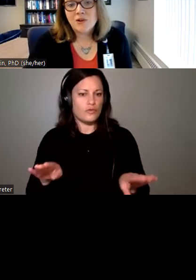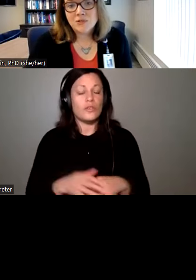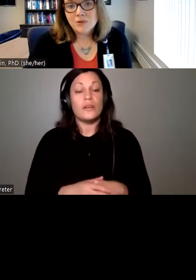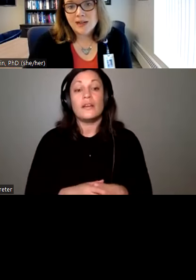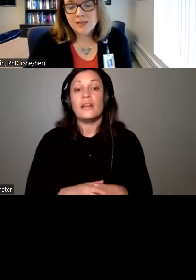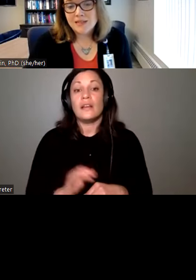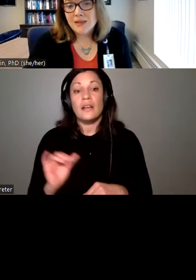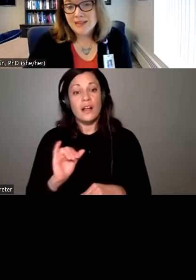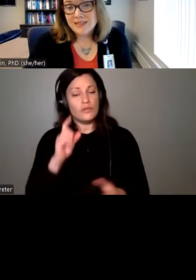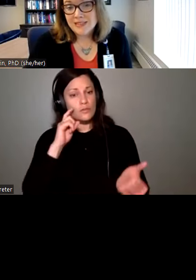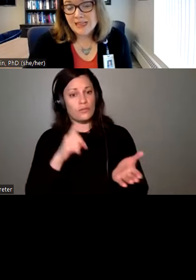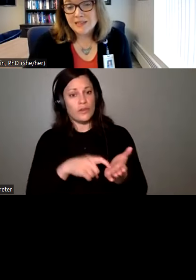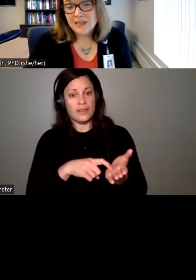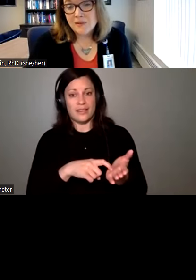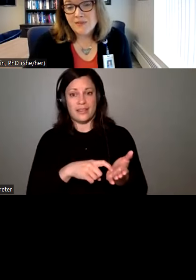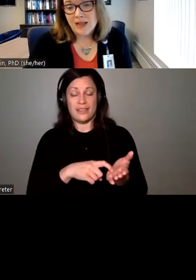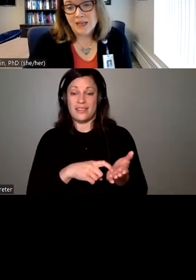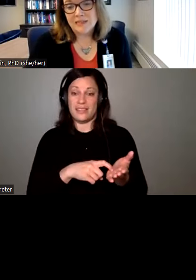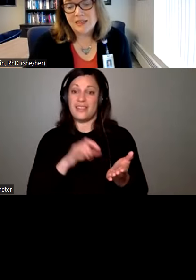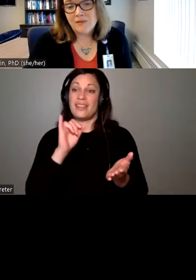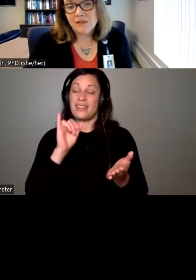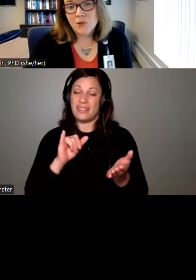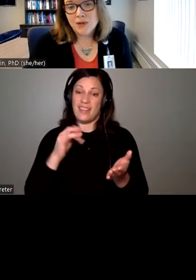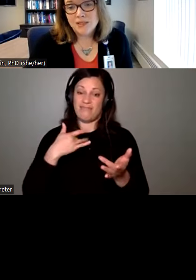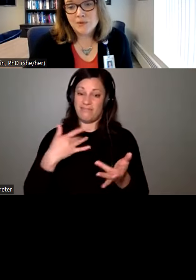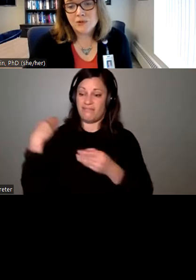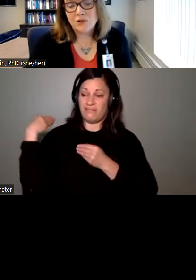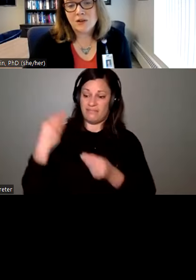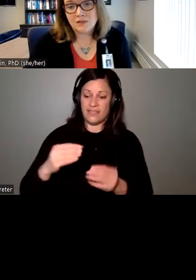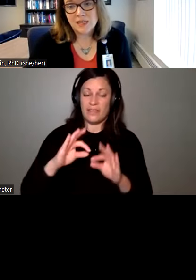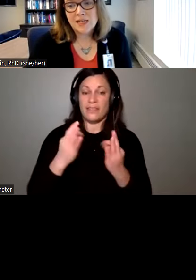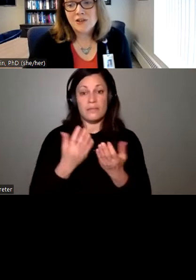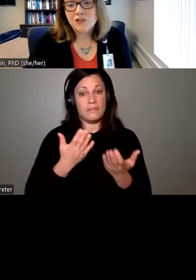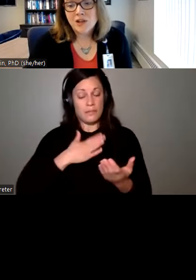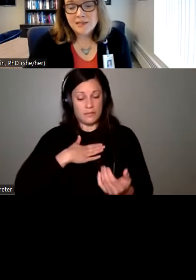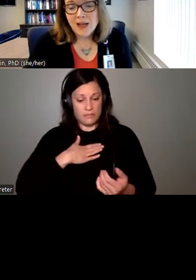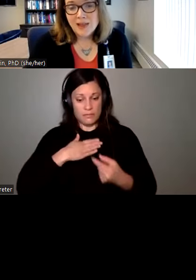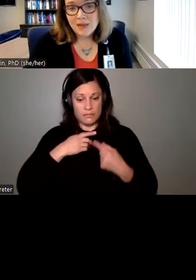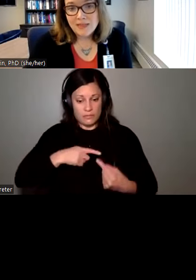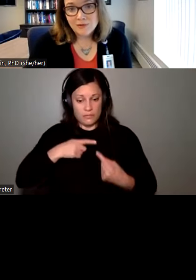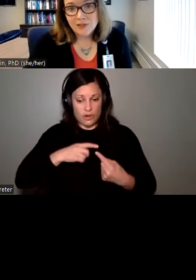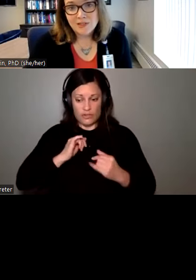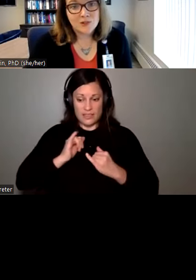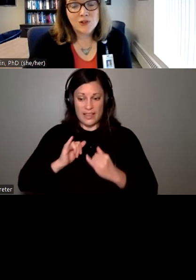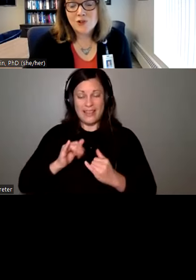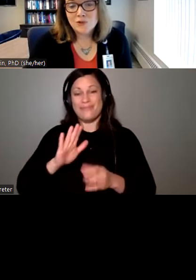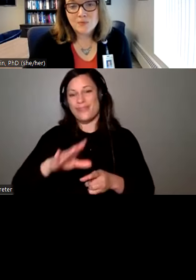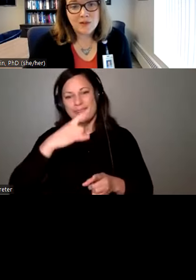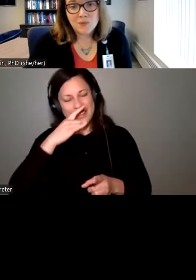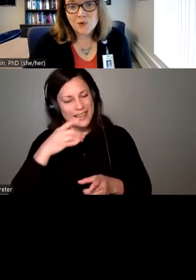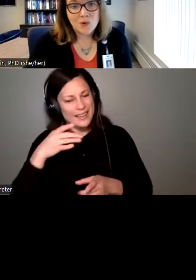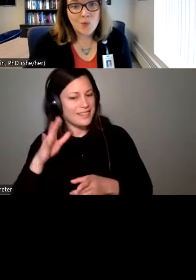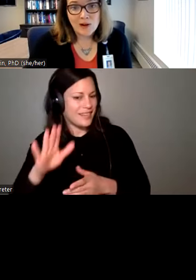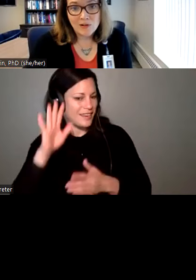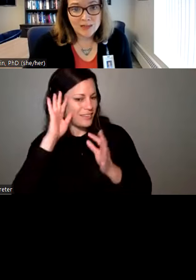then also recognizing, because these things come in families, that even if you had similar struggles, your child's path may be different. There's a huge amount